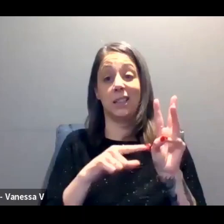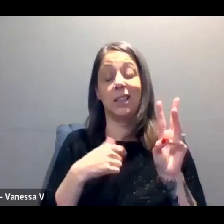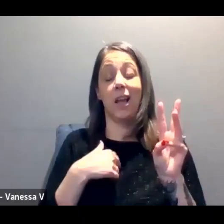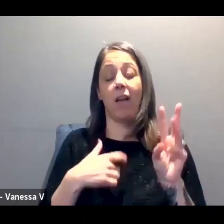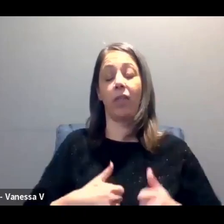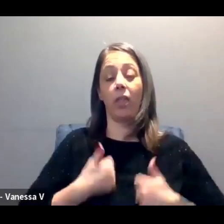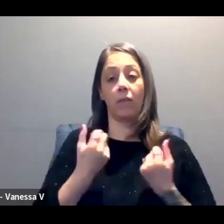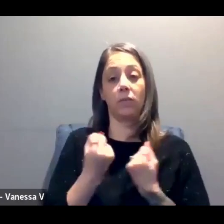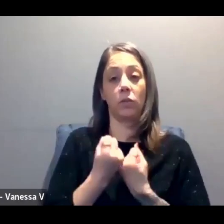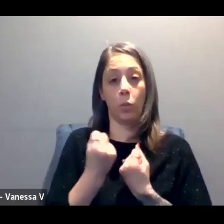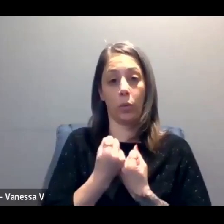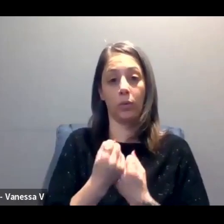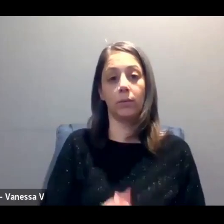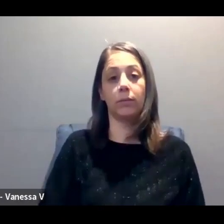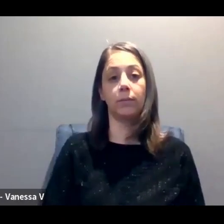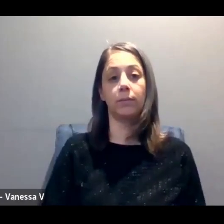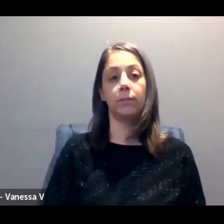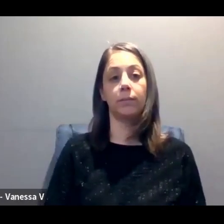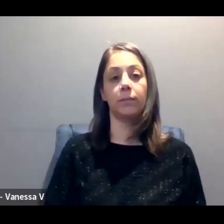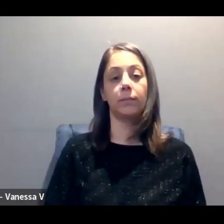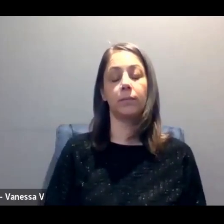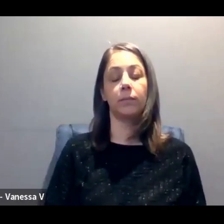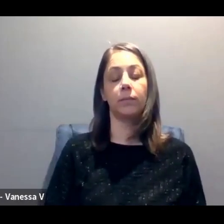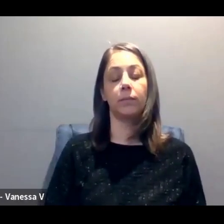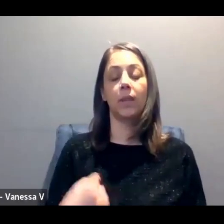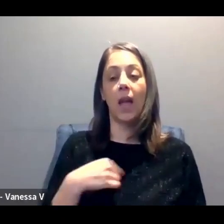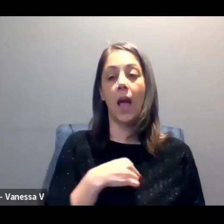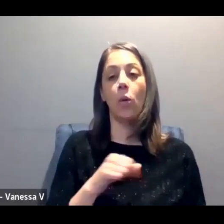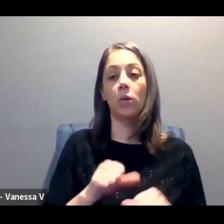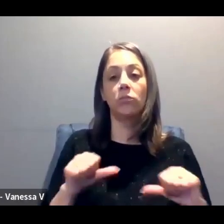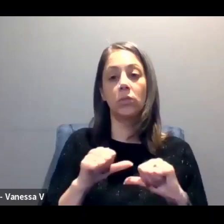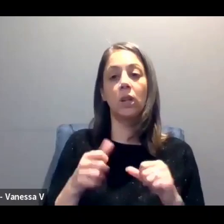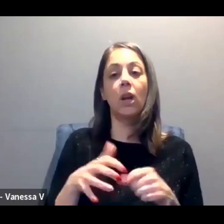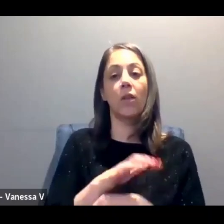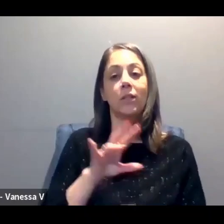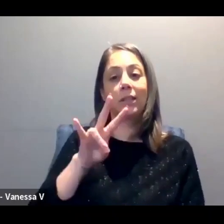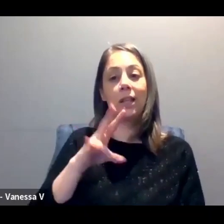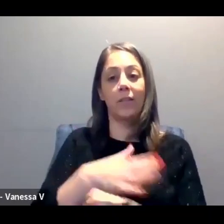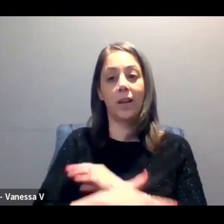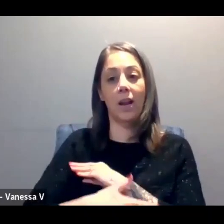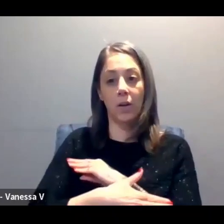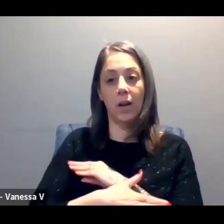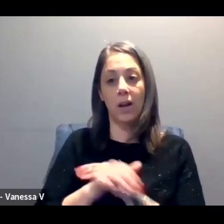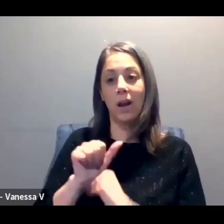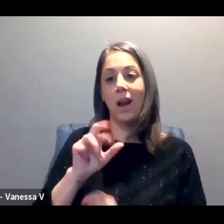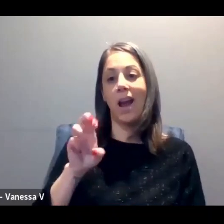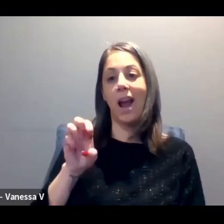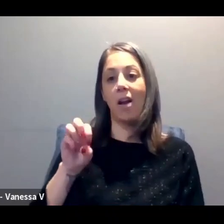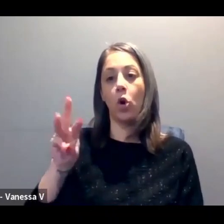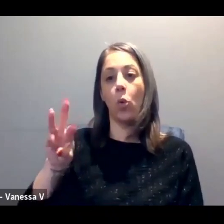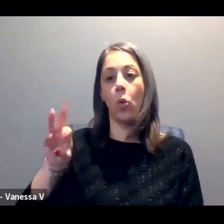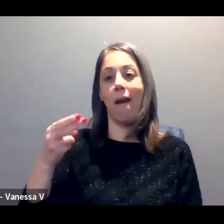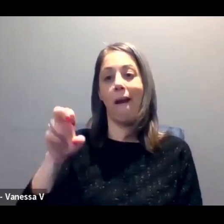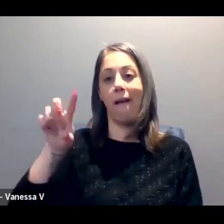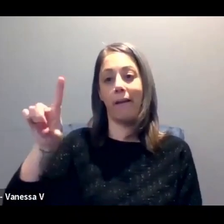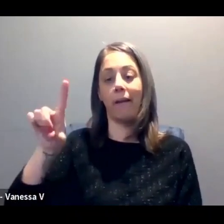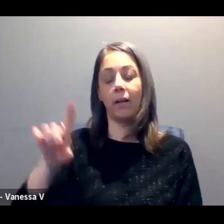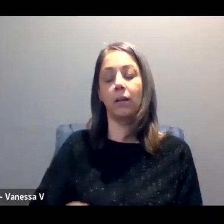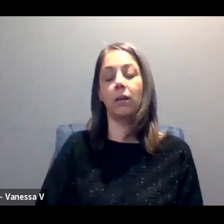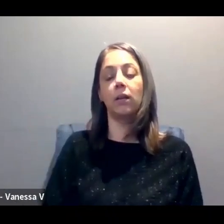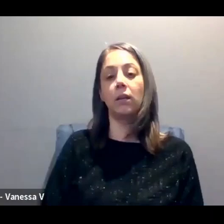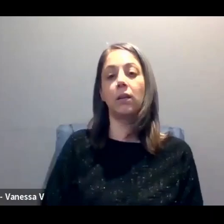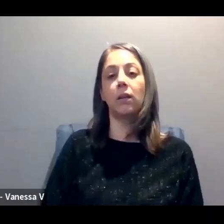support. Our area covers the 7 counties of the Arrowhead, so